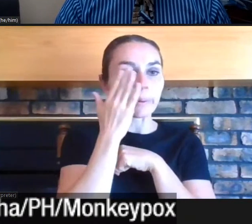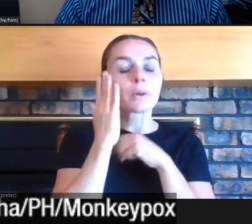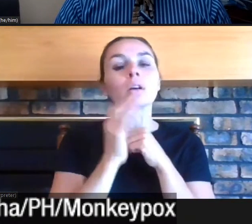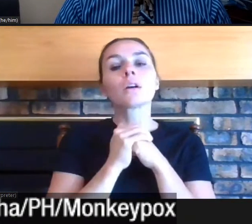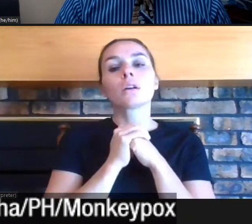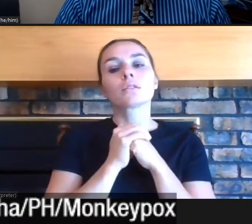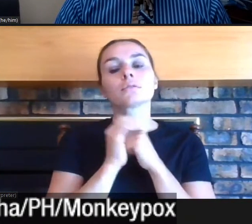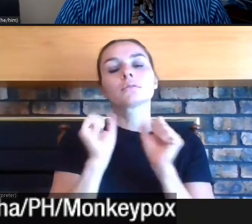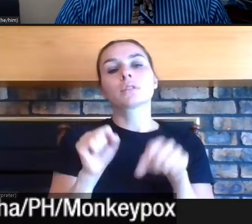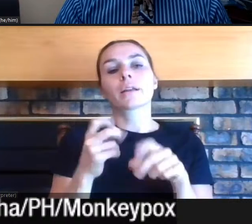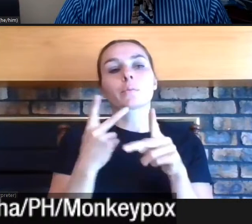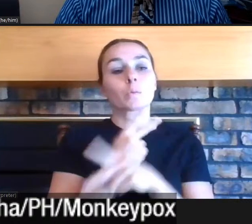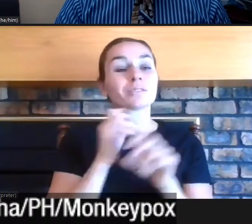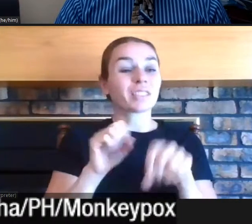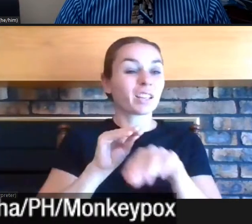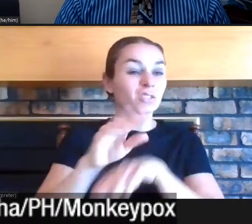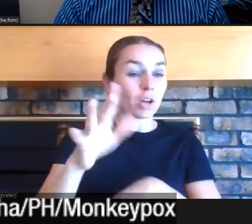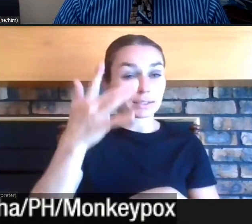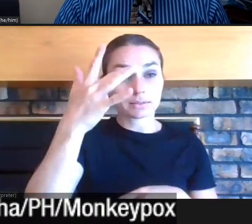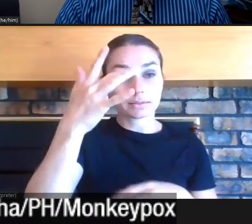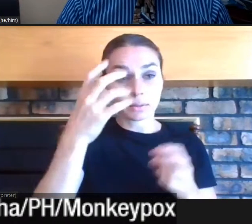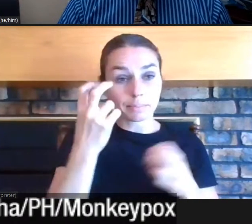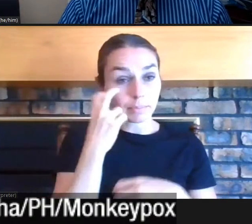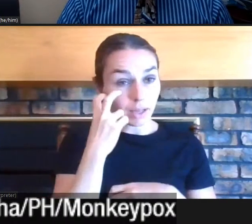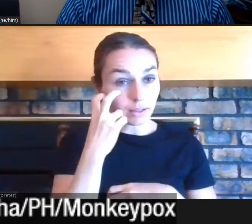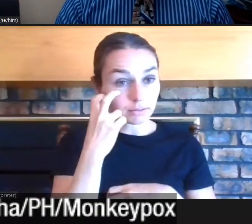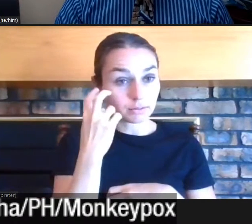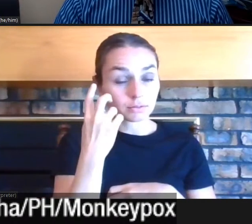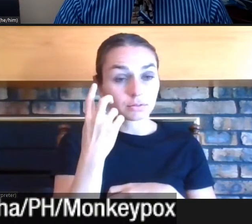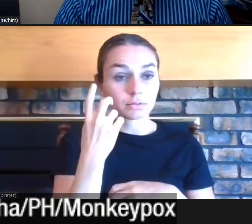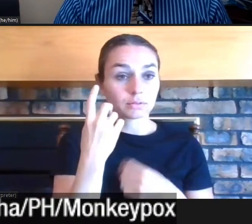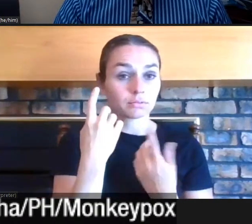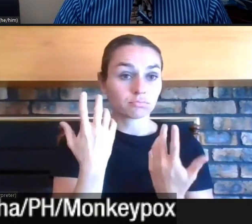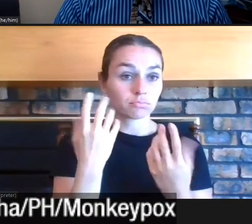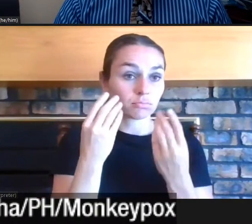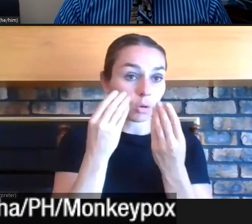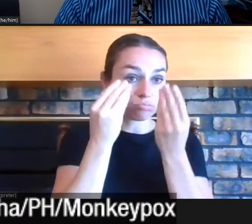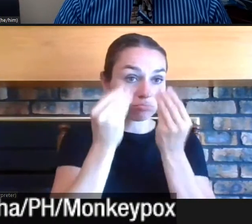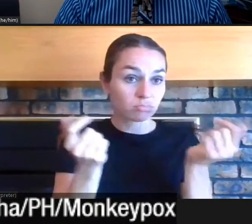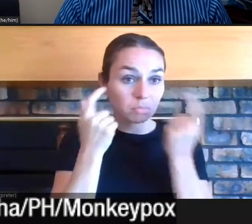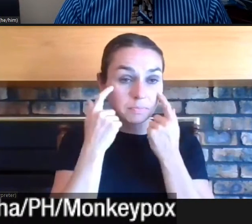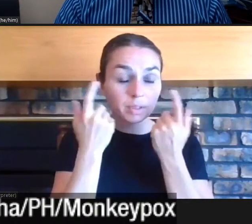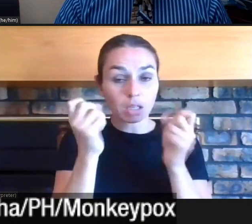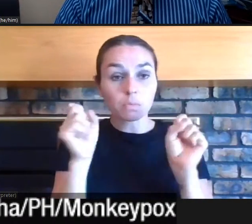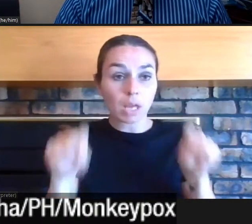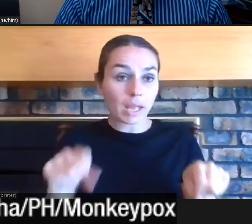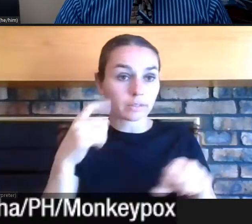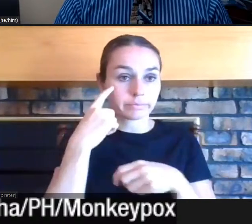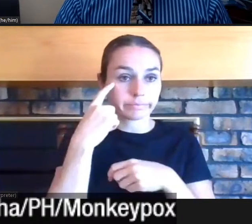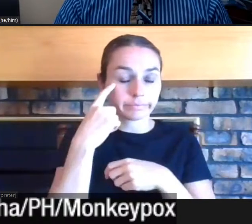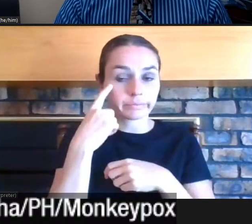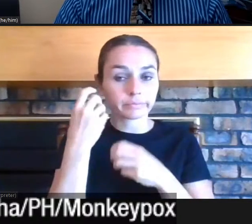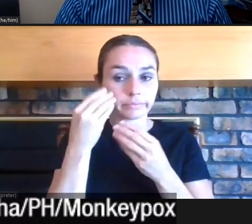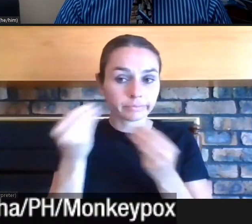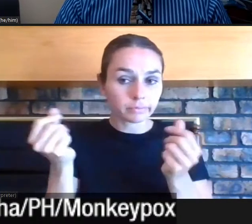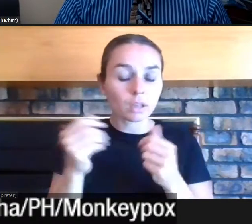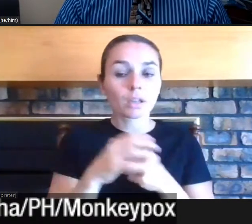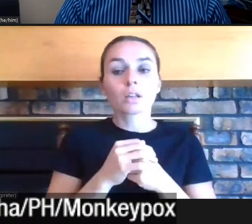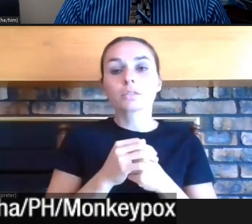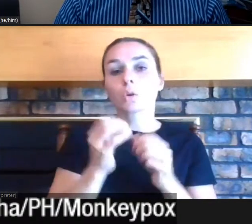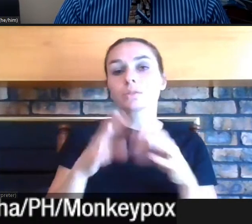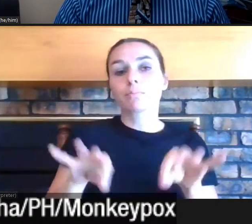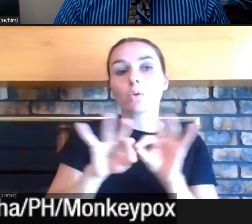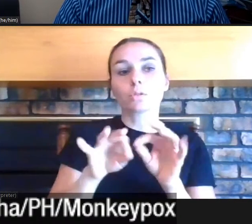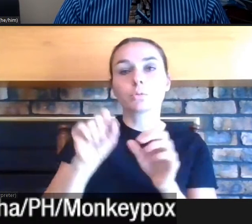problems, including blindness in individuals following. So that's why it's very important to work with your healthcare provider about having dressings